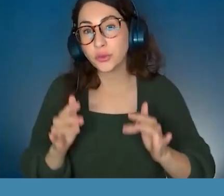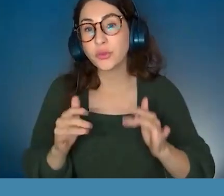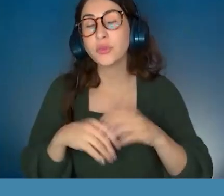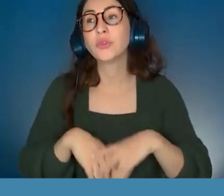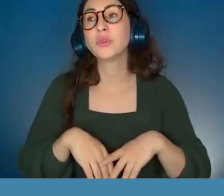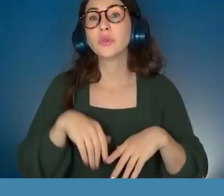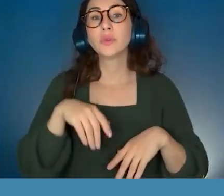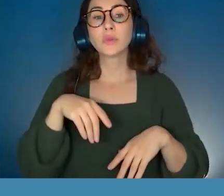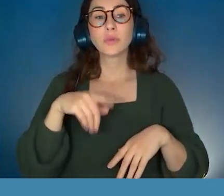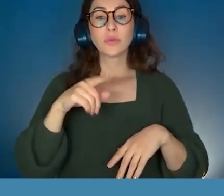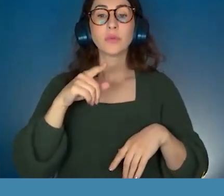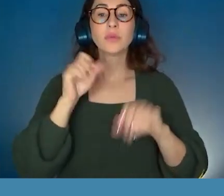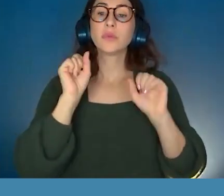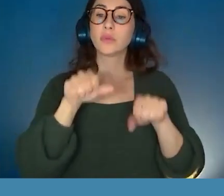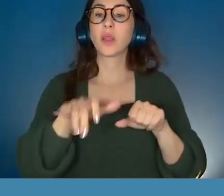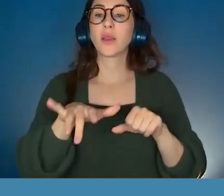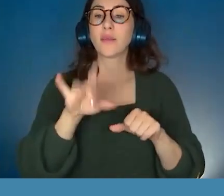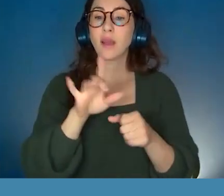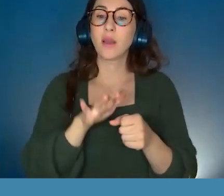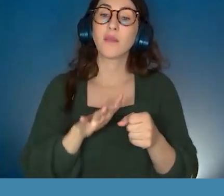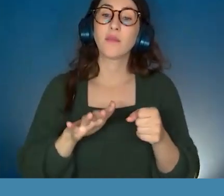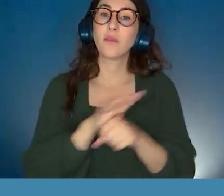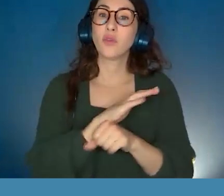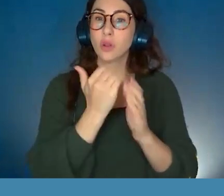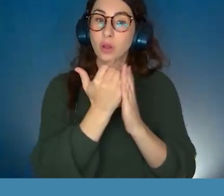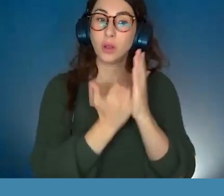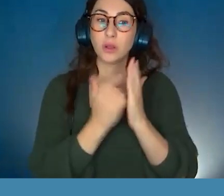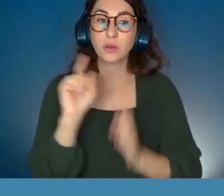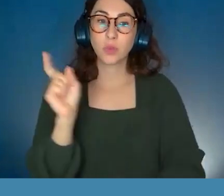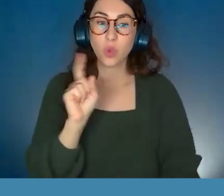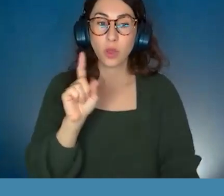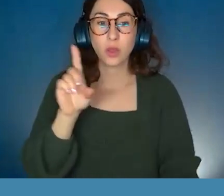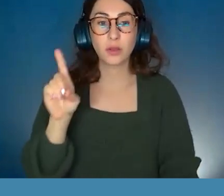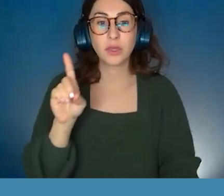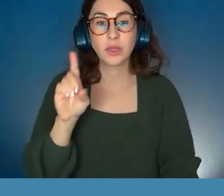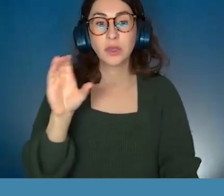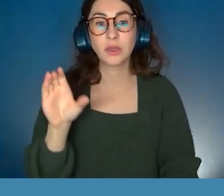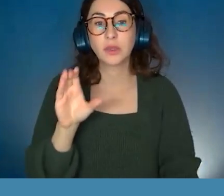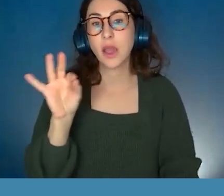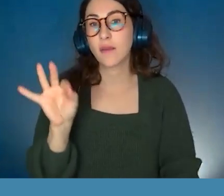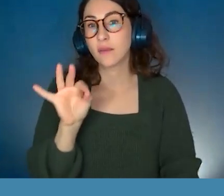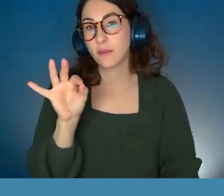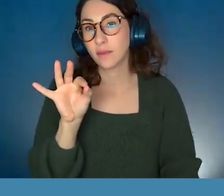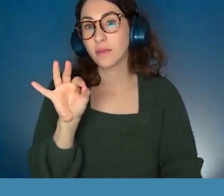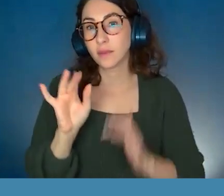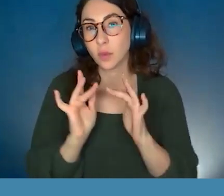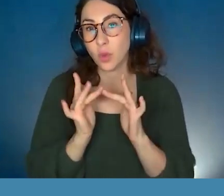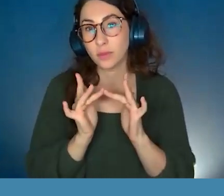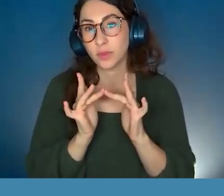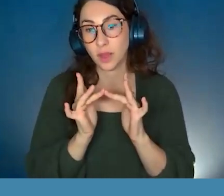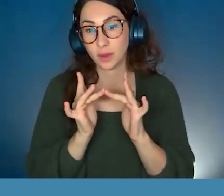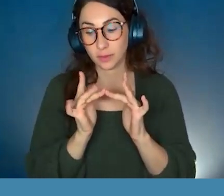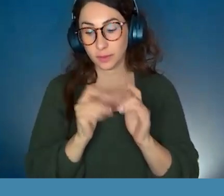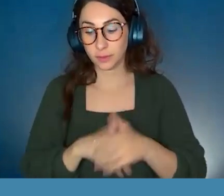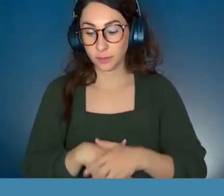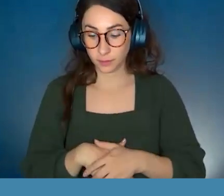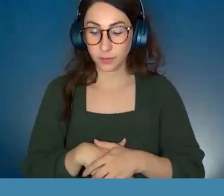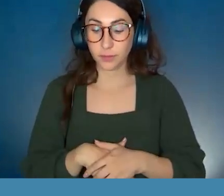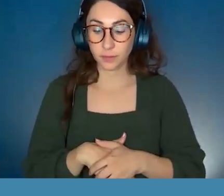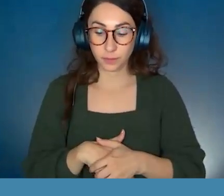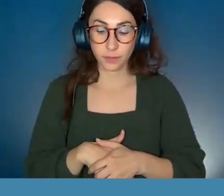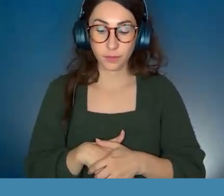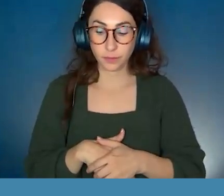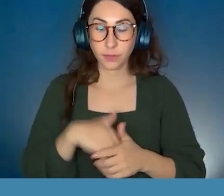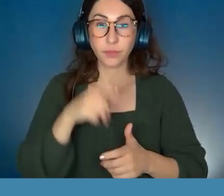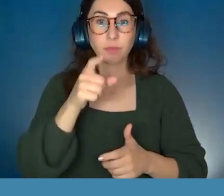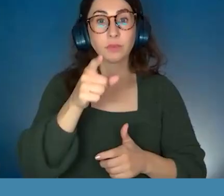but you can find the full list of mobile response teams on the DCF website. So if you require a mobile response team, you would call the number